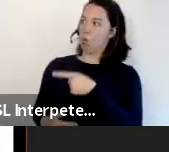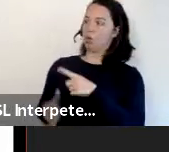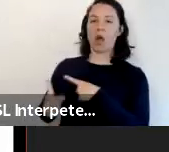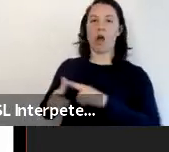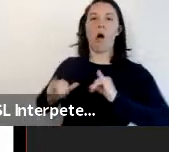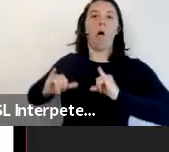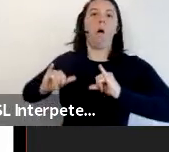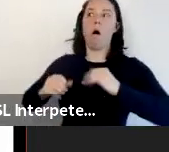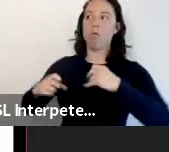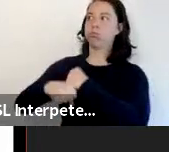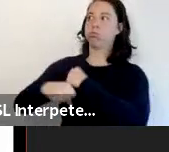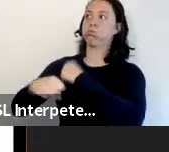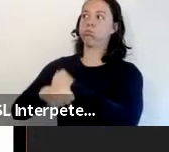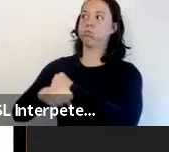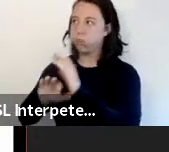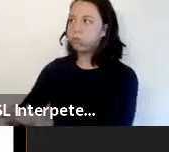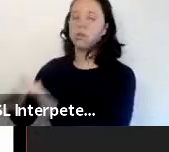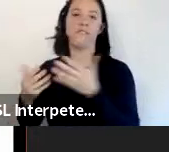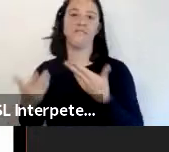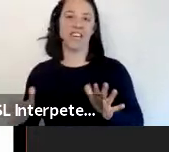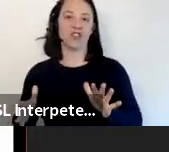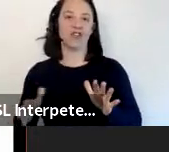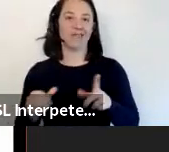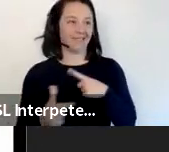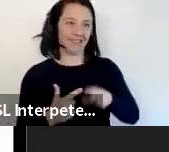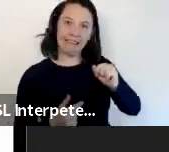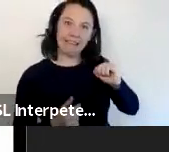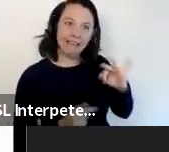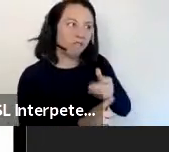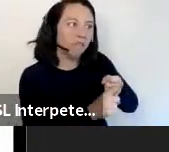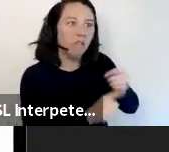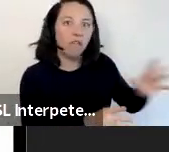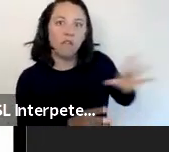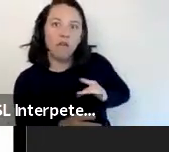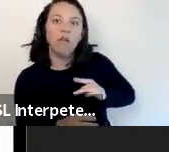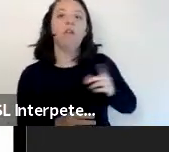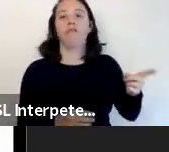as stated, it's older. It's tried more than